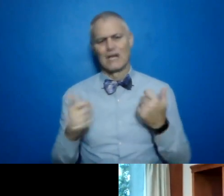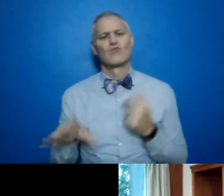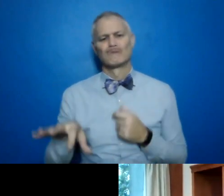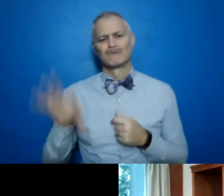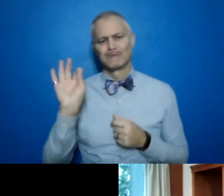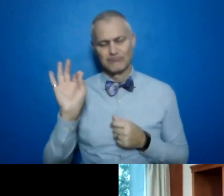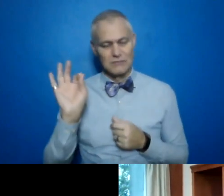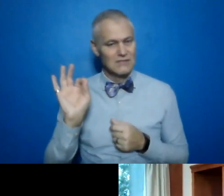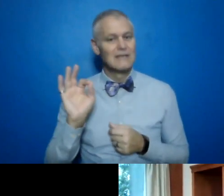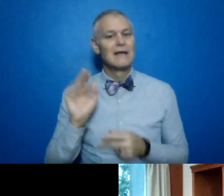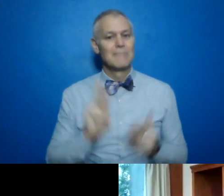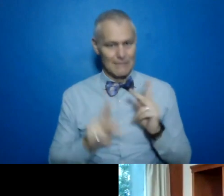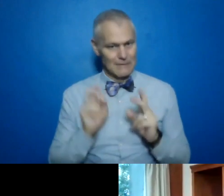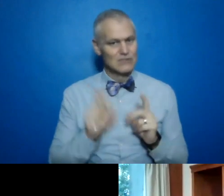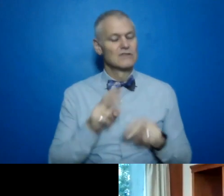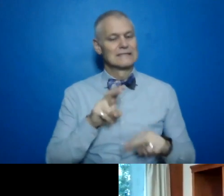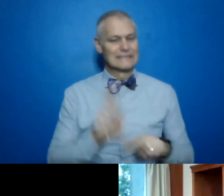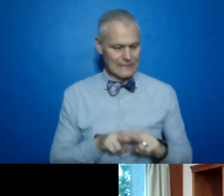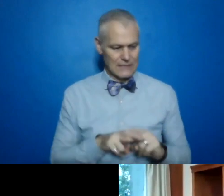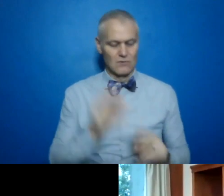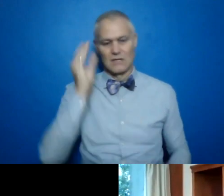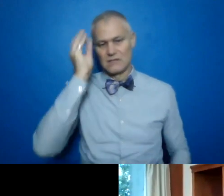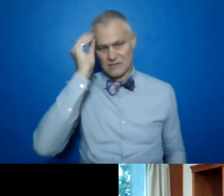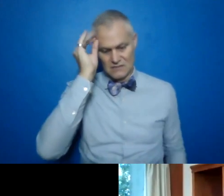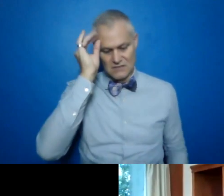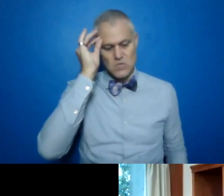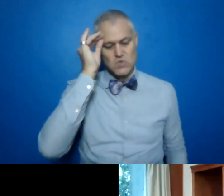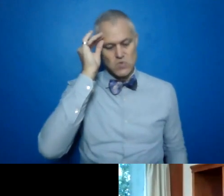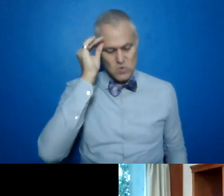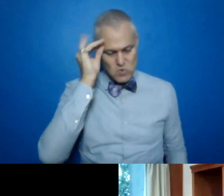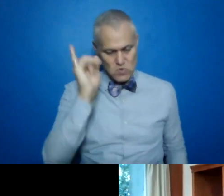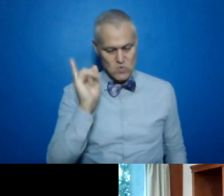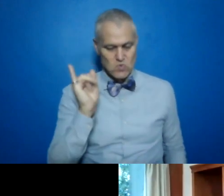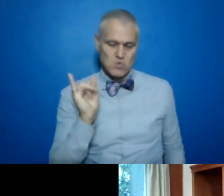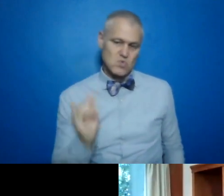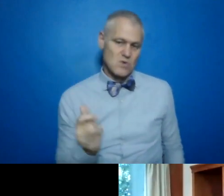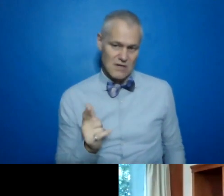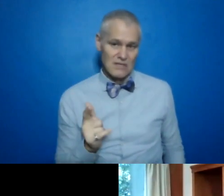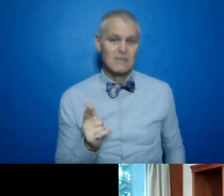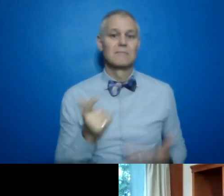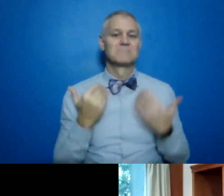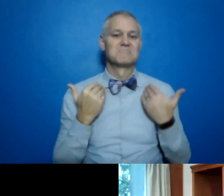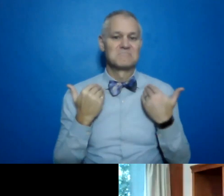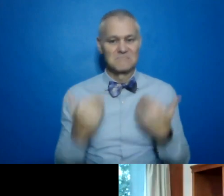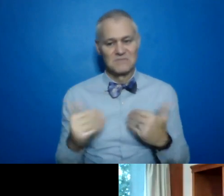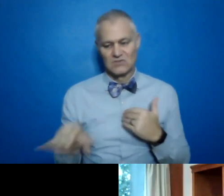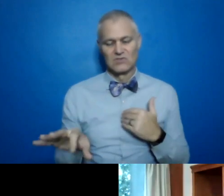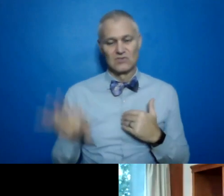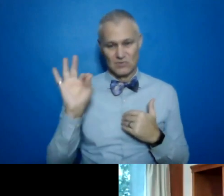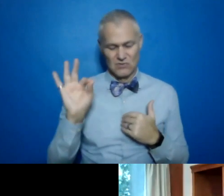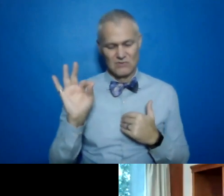people ought to sit with for a while, because eventually, in order to make the choice, there's going to be some